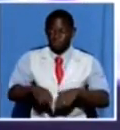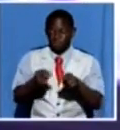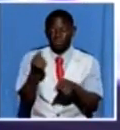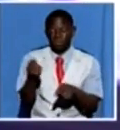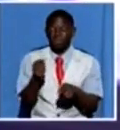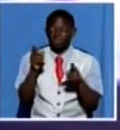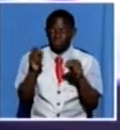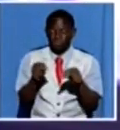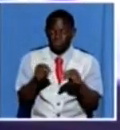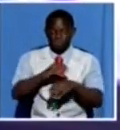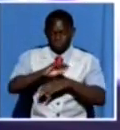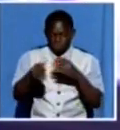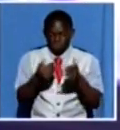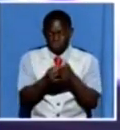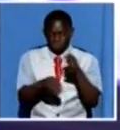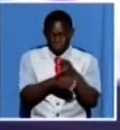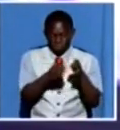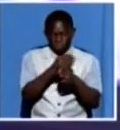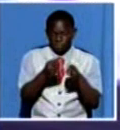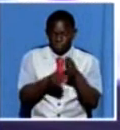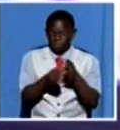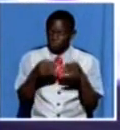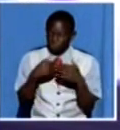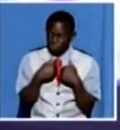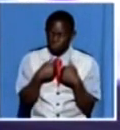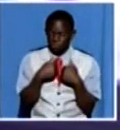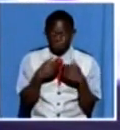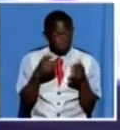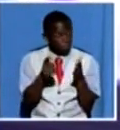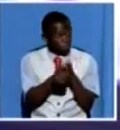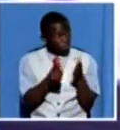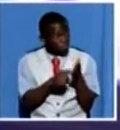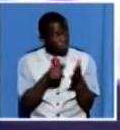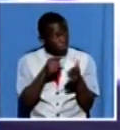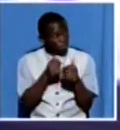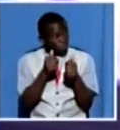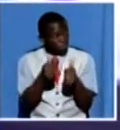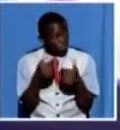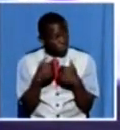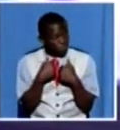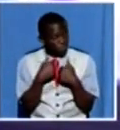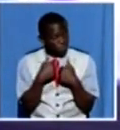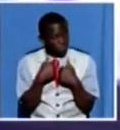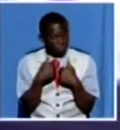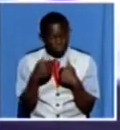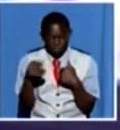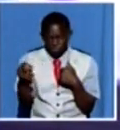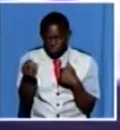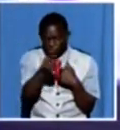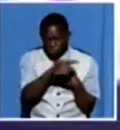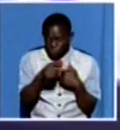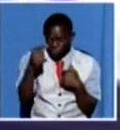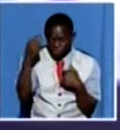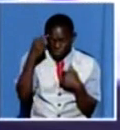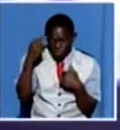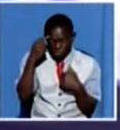you balancing the act? If you go to Southern Province, you will find this government building hospitals. You will find this government building schools. You will